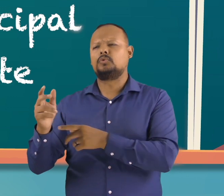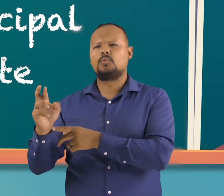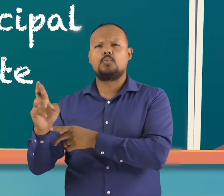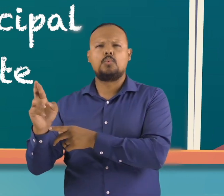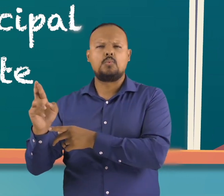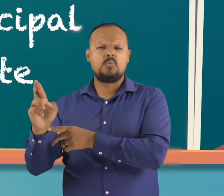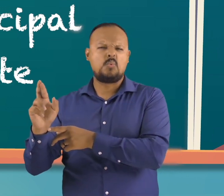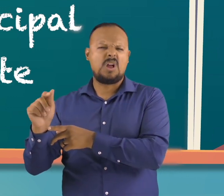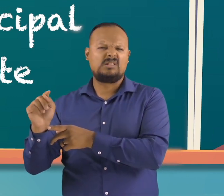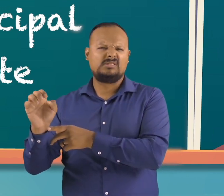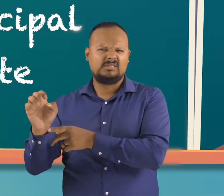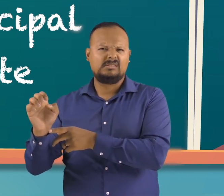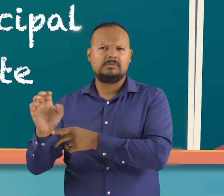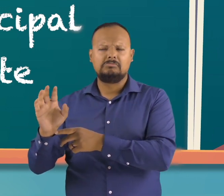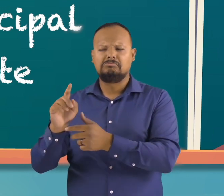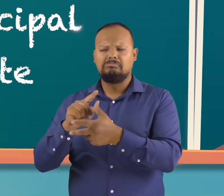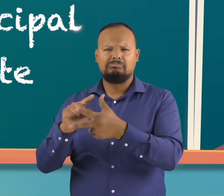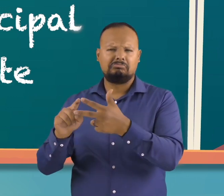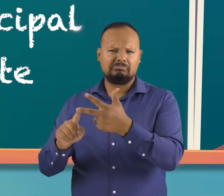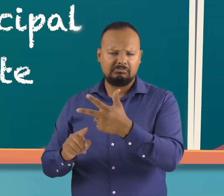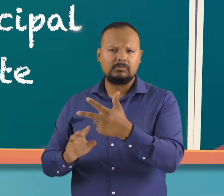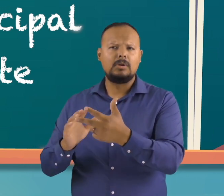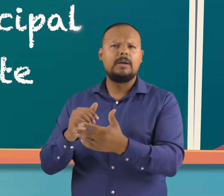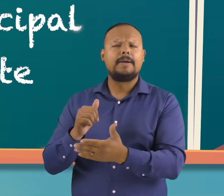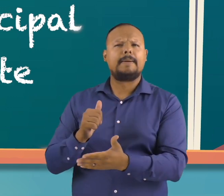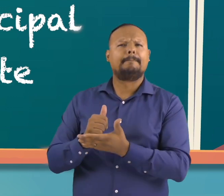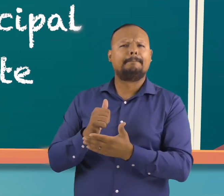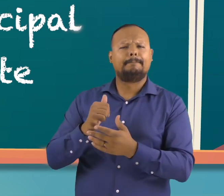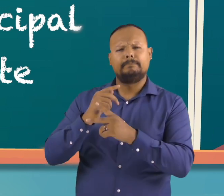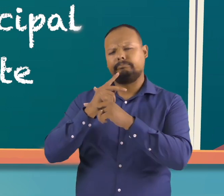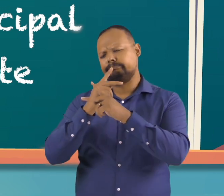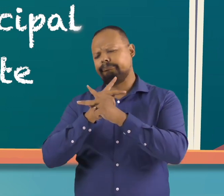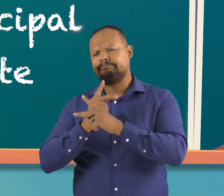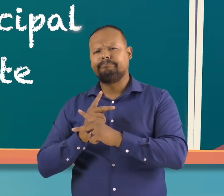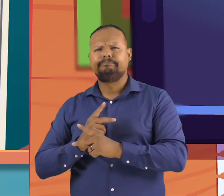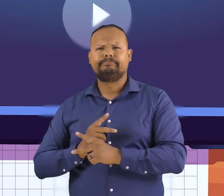calculate interest. It all comes down to math.